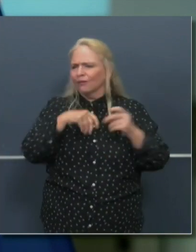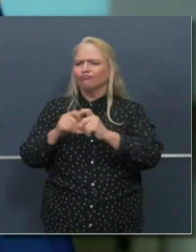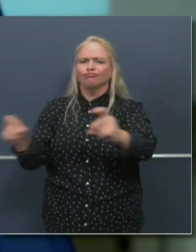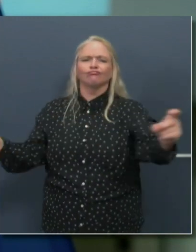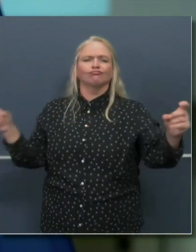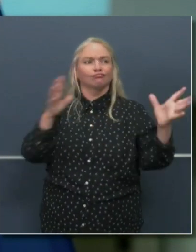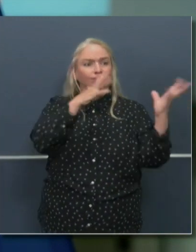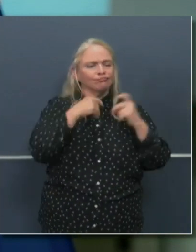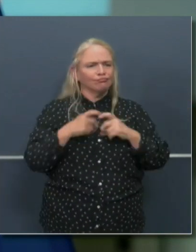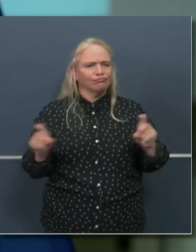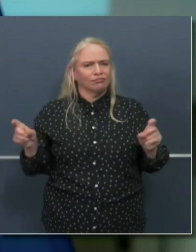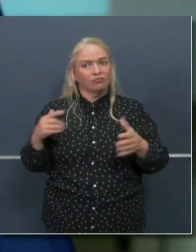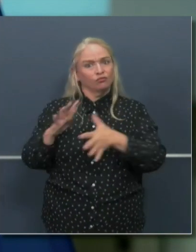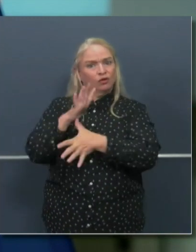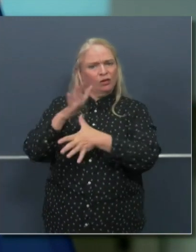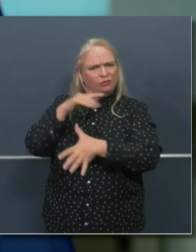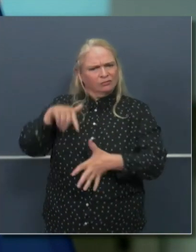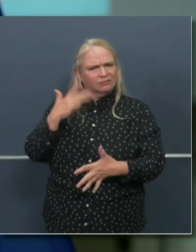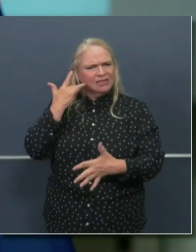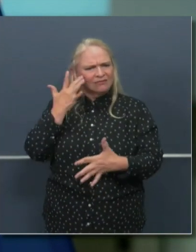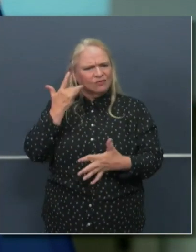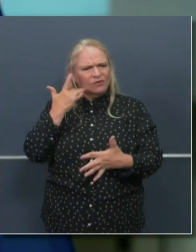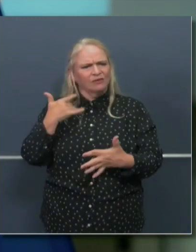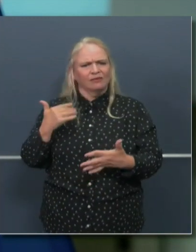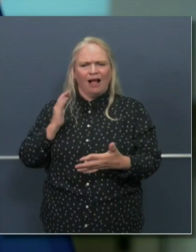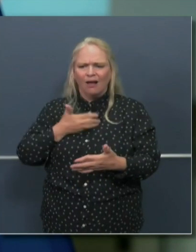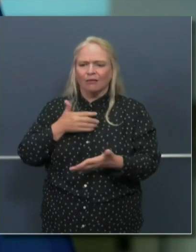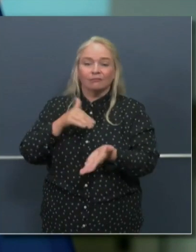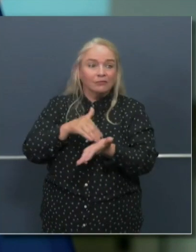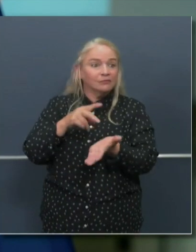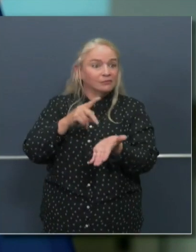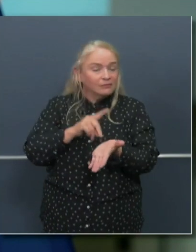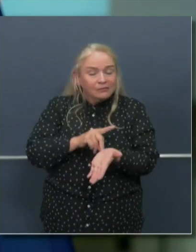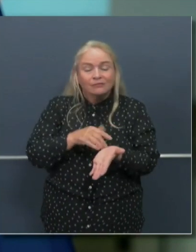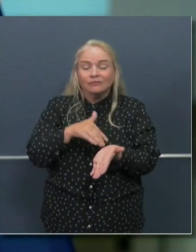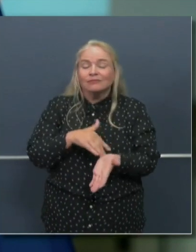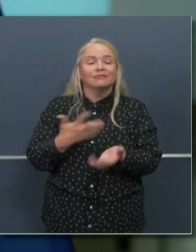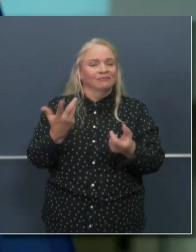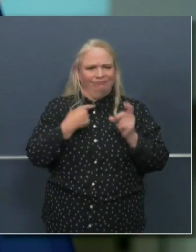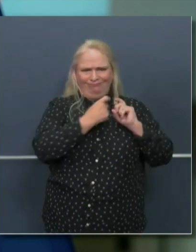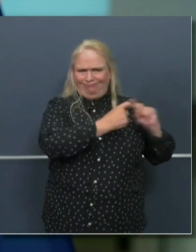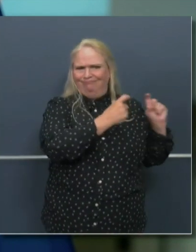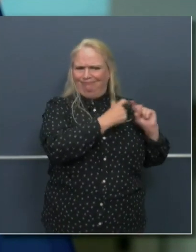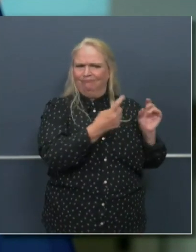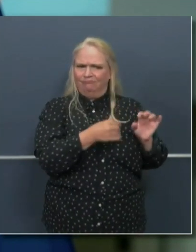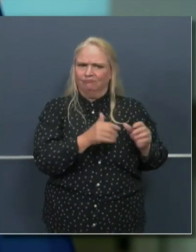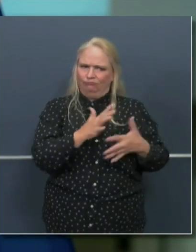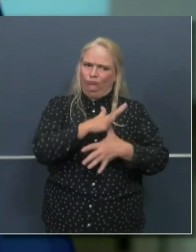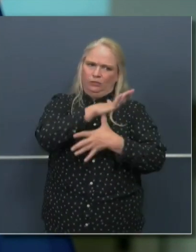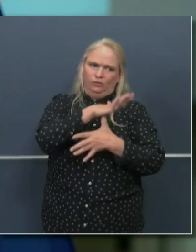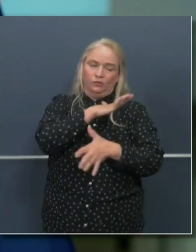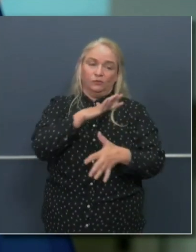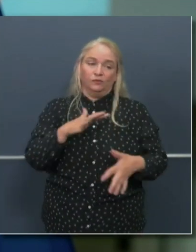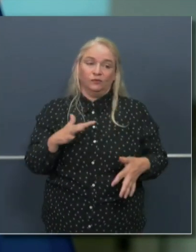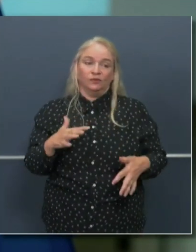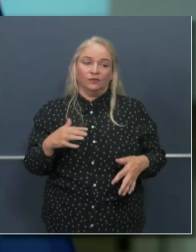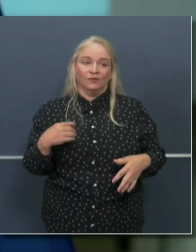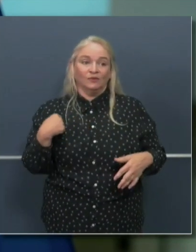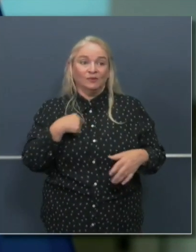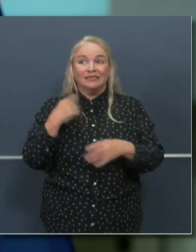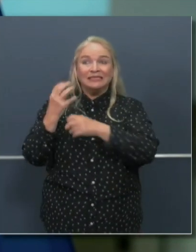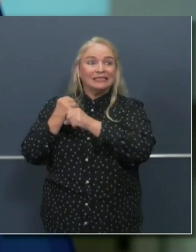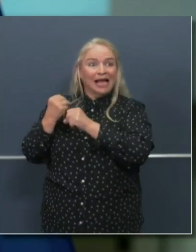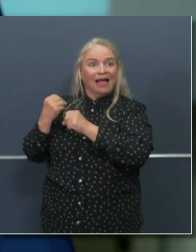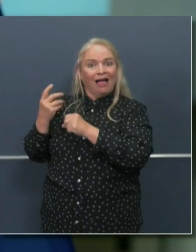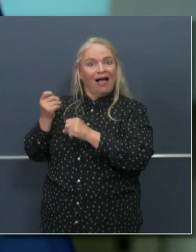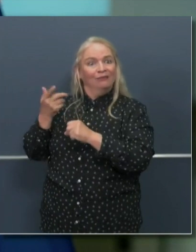course, our front line men and women in the hospital system. By the way, hospital systems procuring, as I mentioned a moment ago,